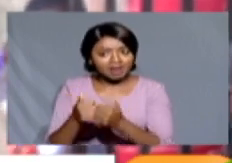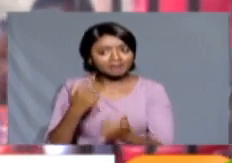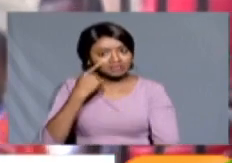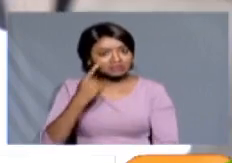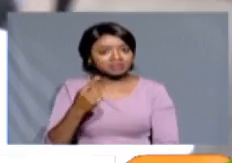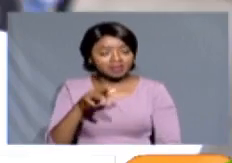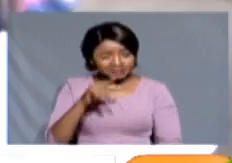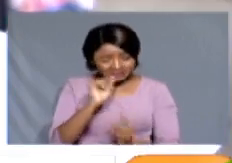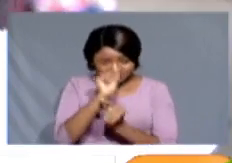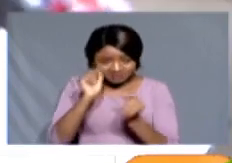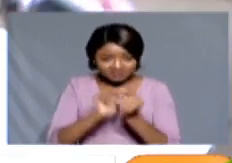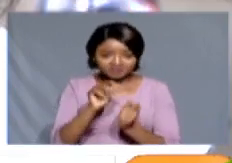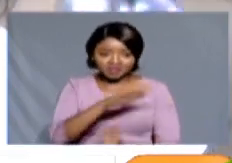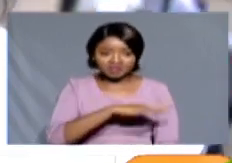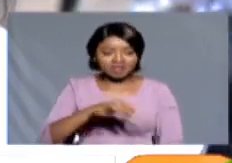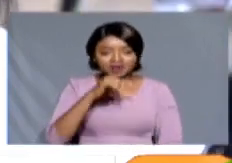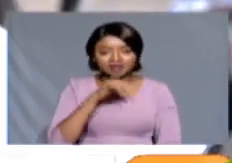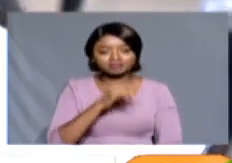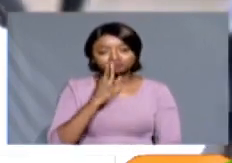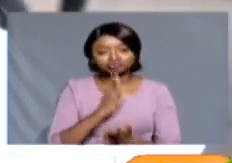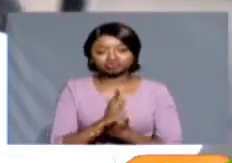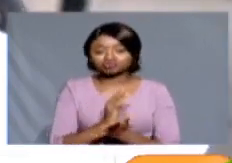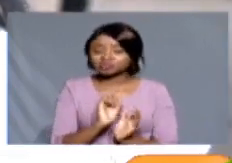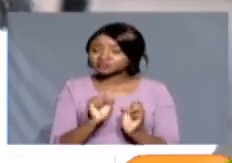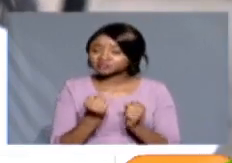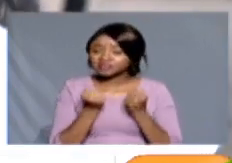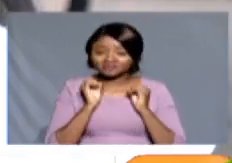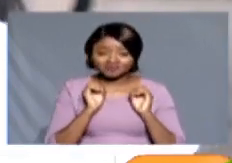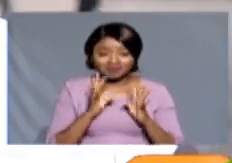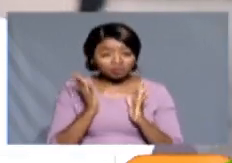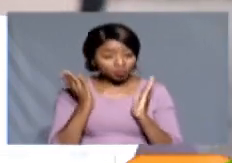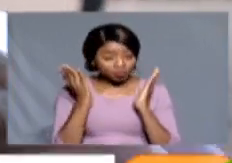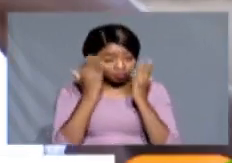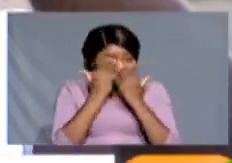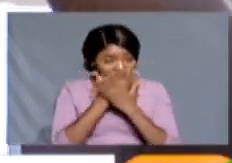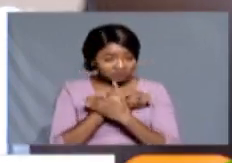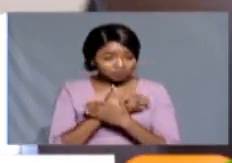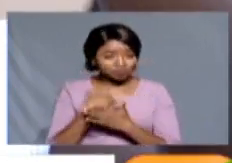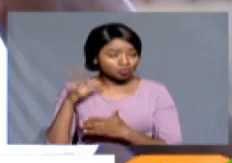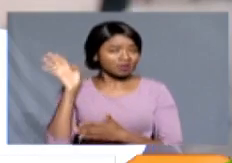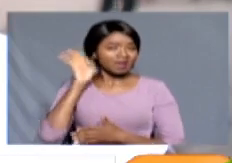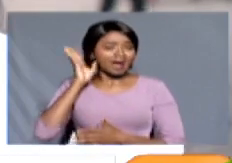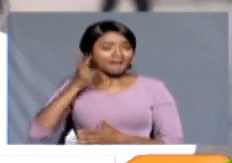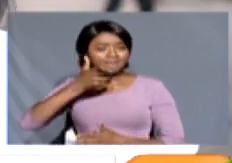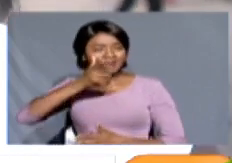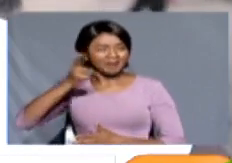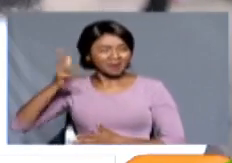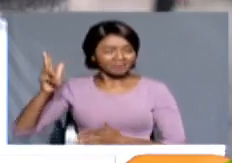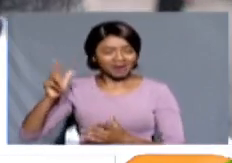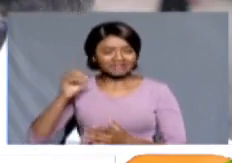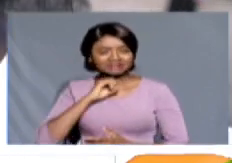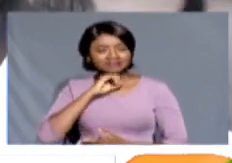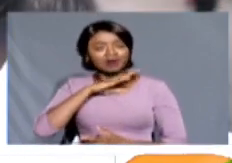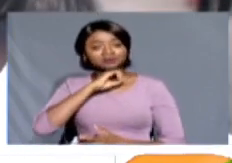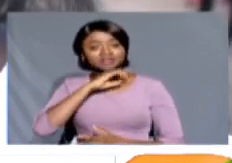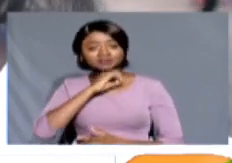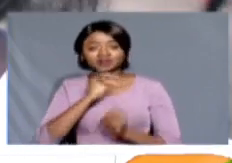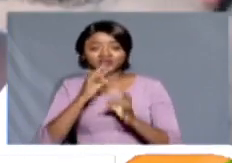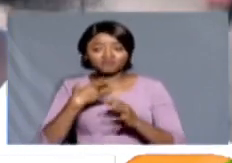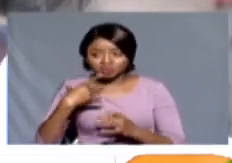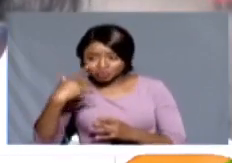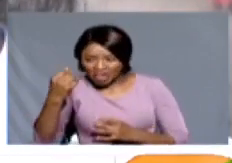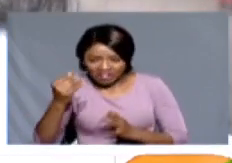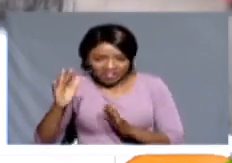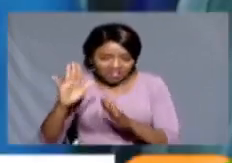hii area hapa hivi. Hatuna usalama yoyote. Juu kila usiku, unaweza sikia marisasi zinalia huko. Hata kama ulikuwa unataka kwenda